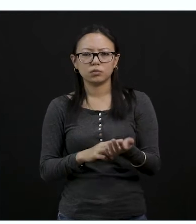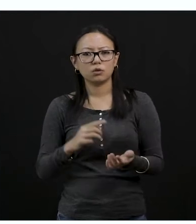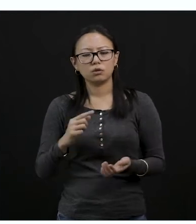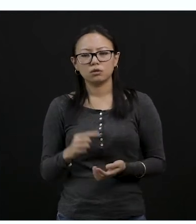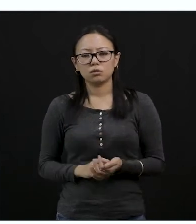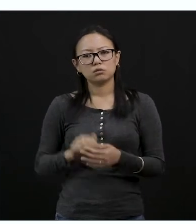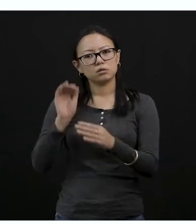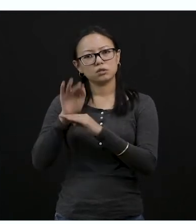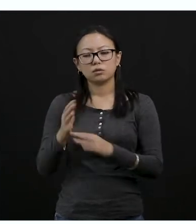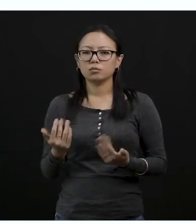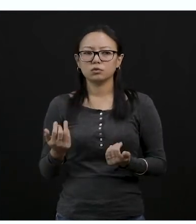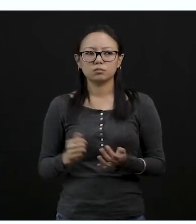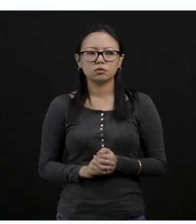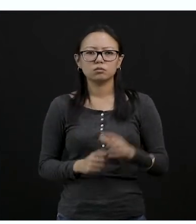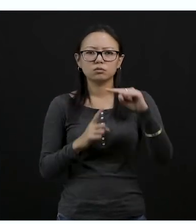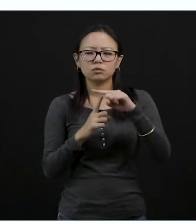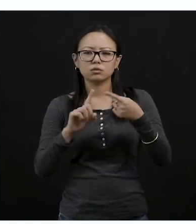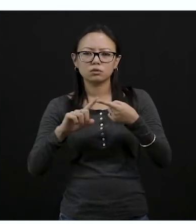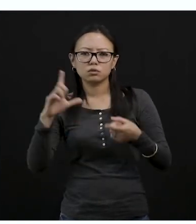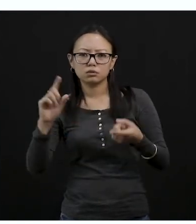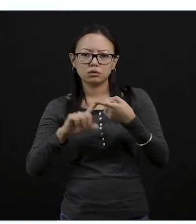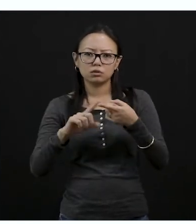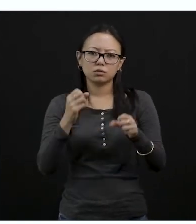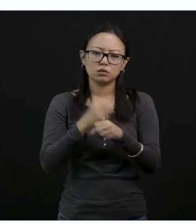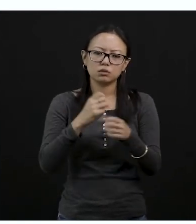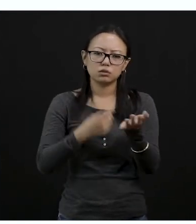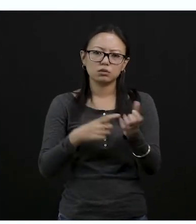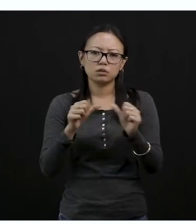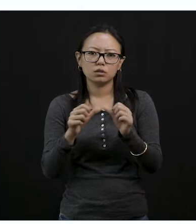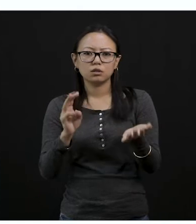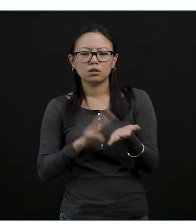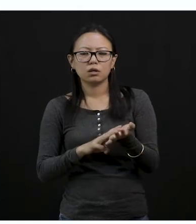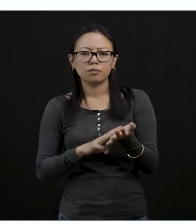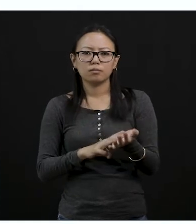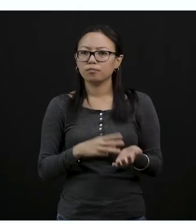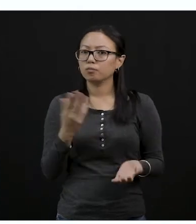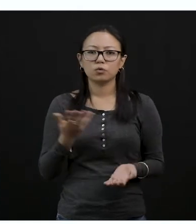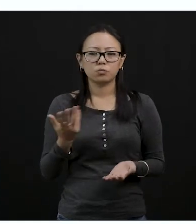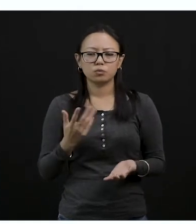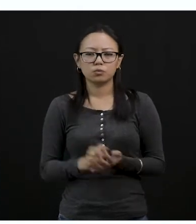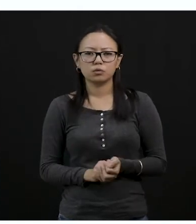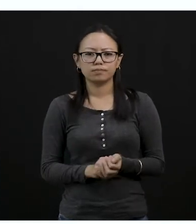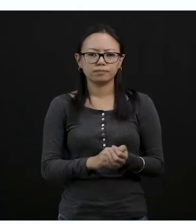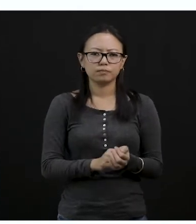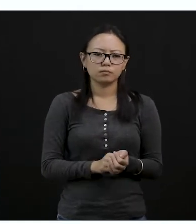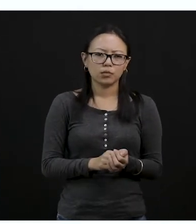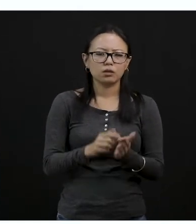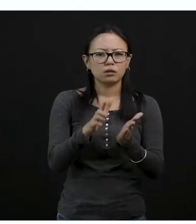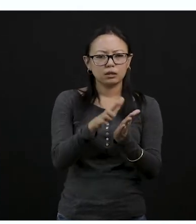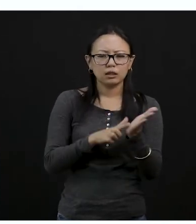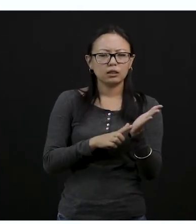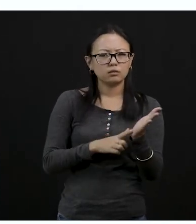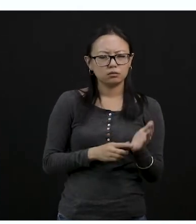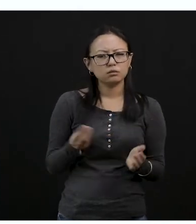is also very similar to a letter, but telegram have shorter words. Okay,